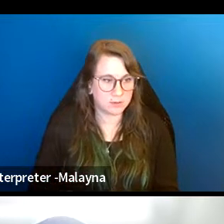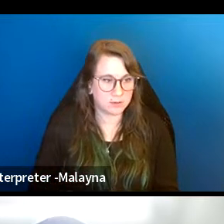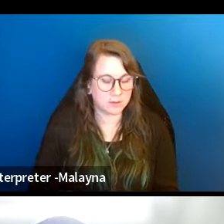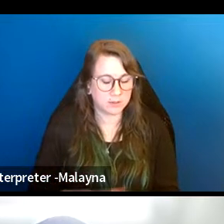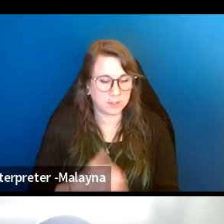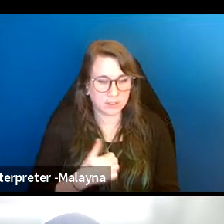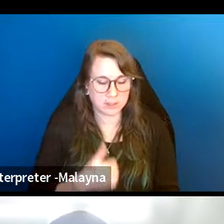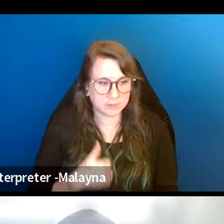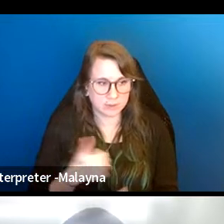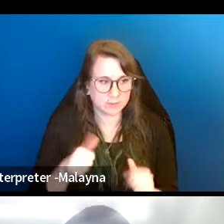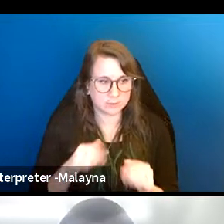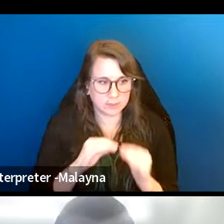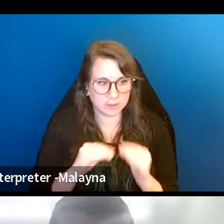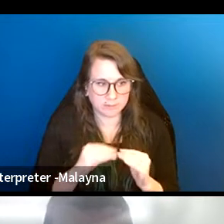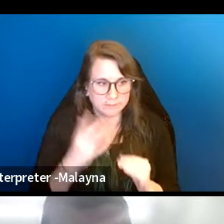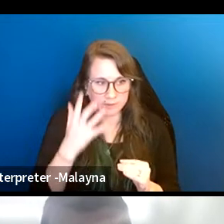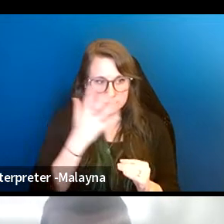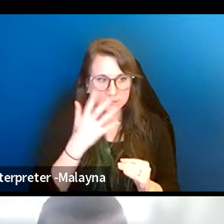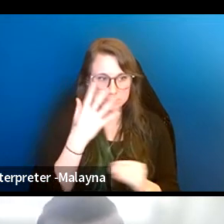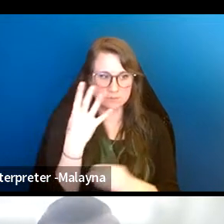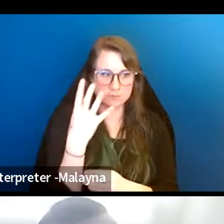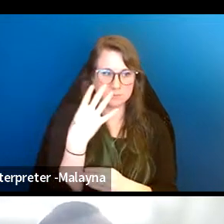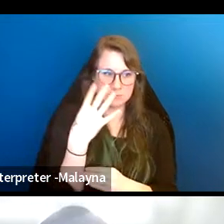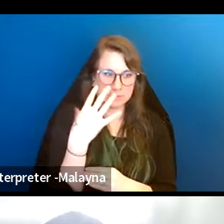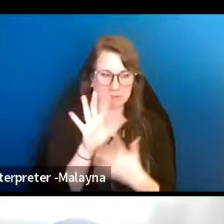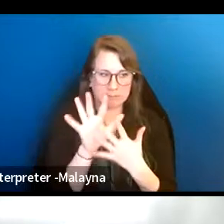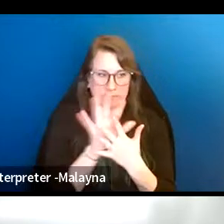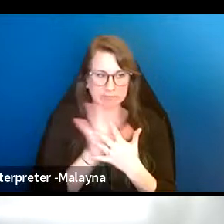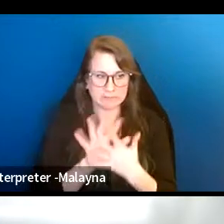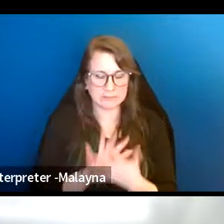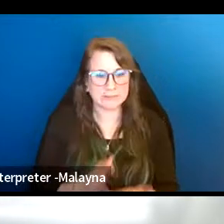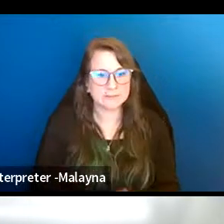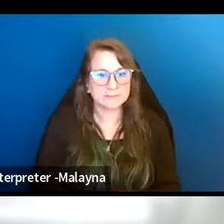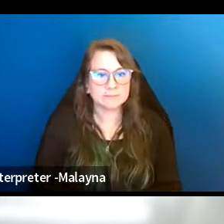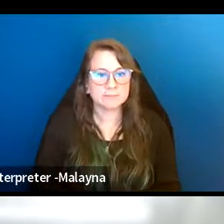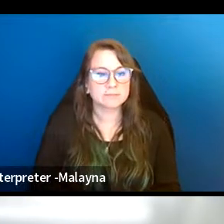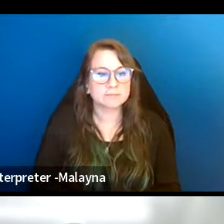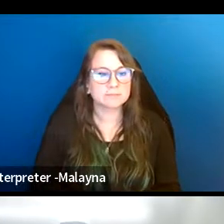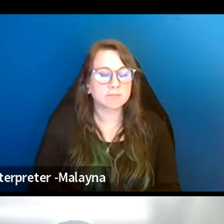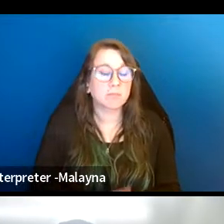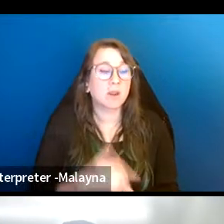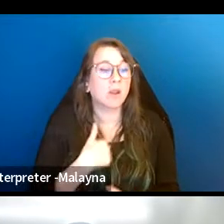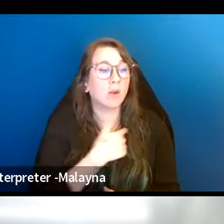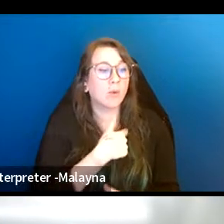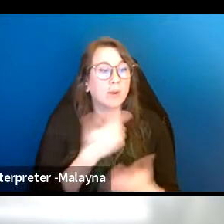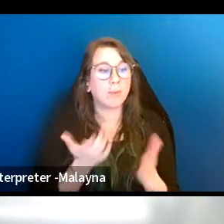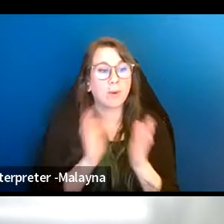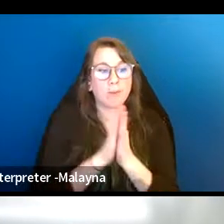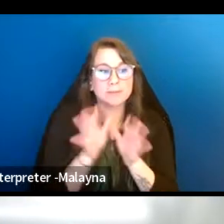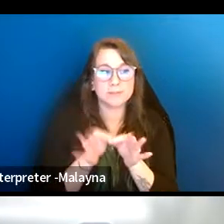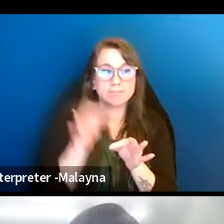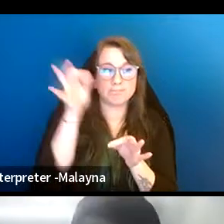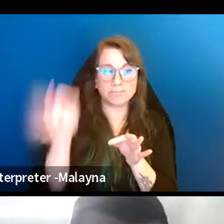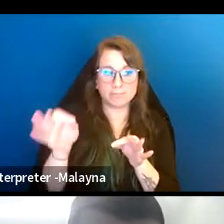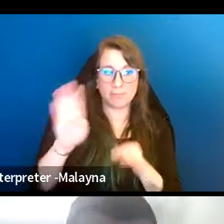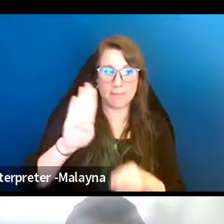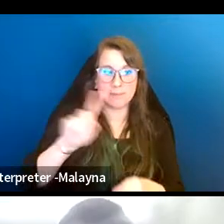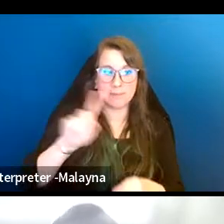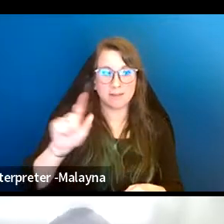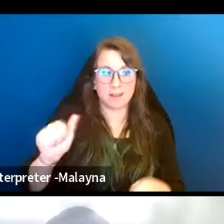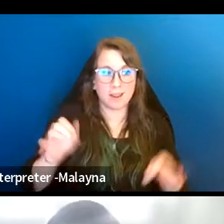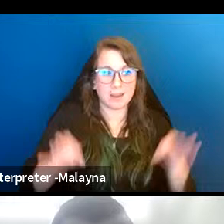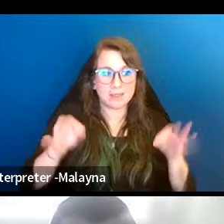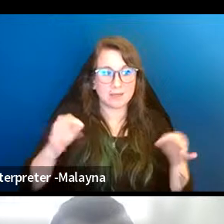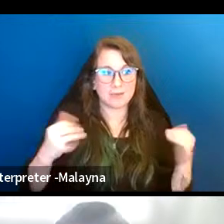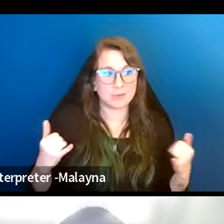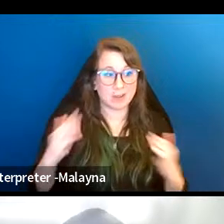sorry, I'm trying to fix my camera. It's fuzzy. We requested postponement of the BZA hearing today. We were scheduled for